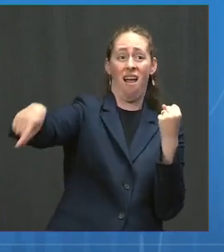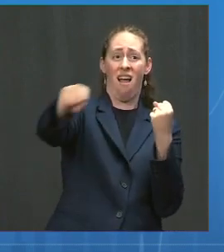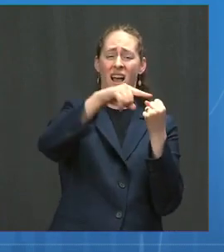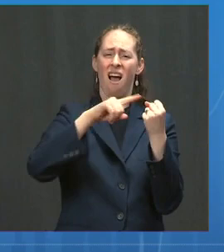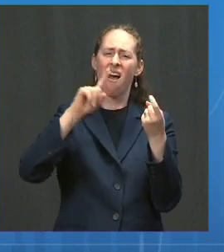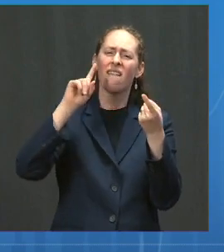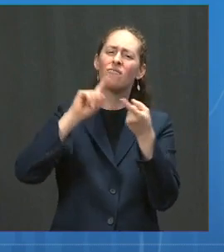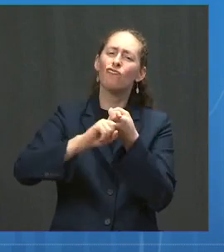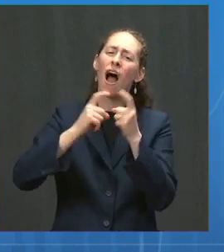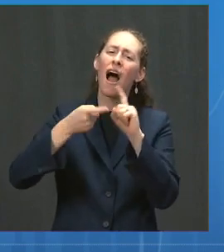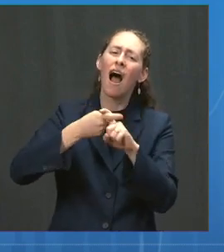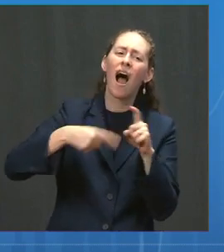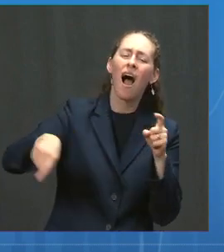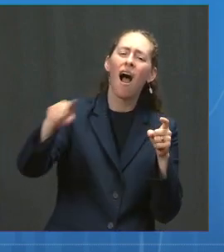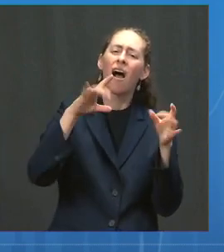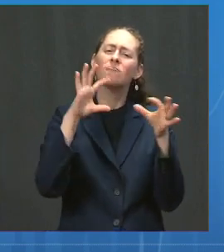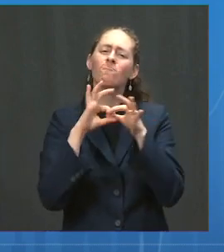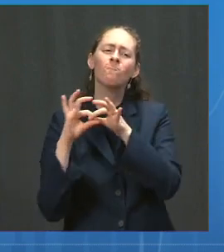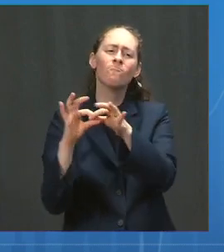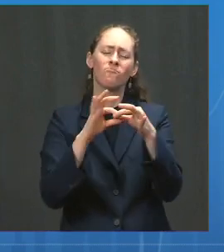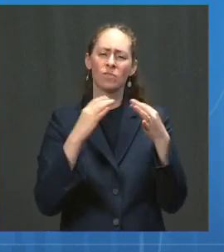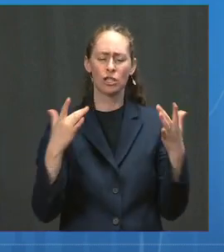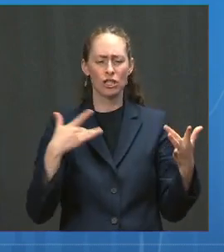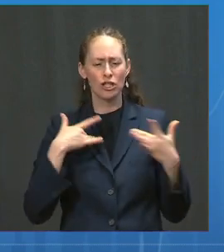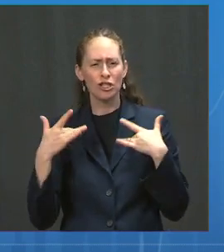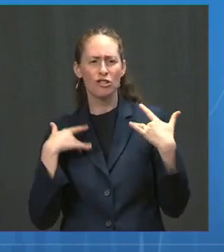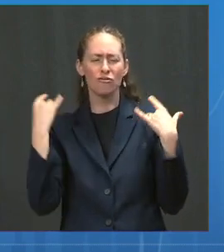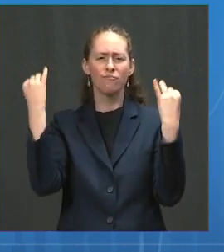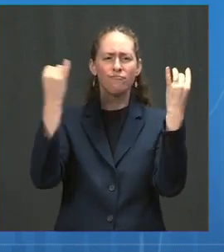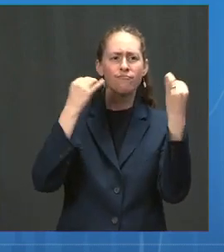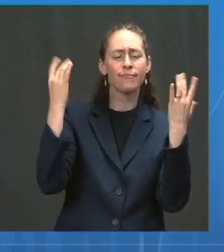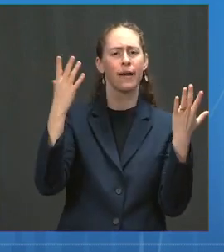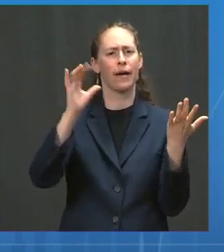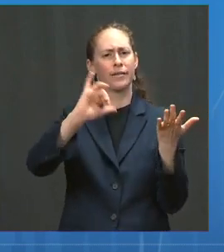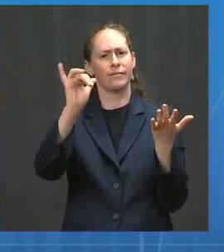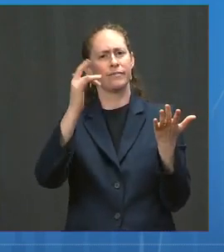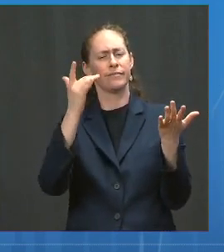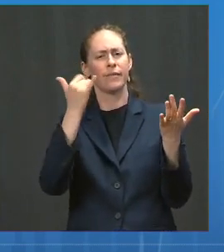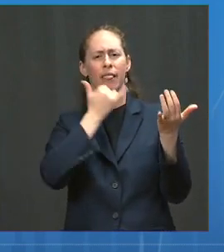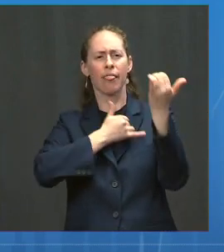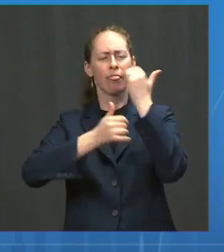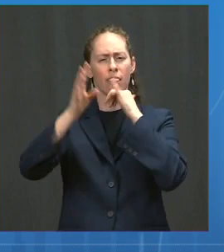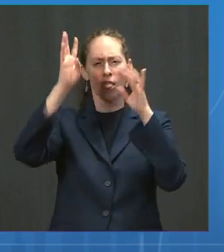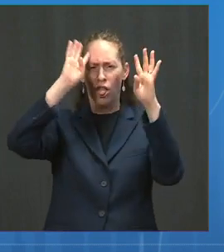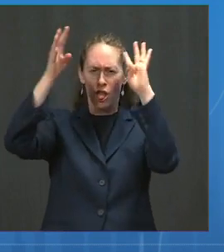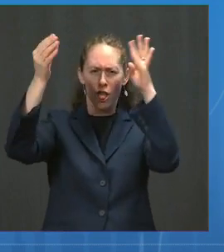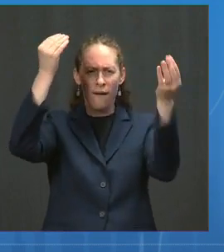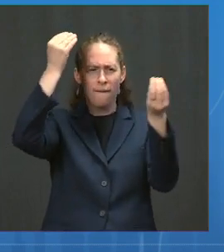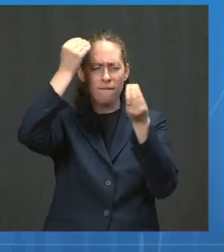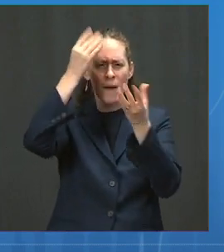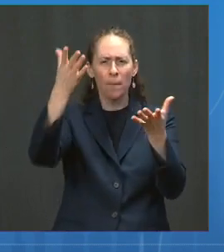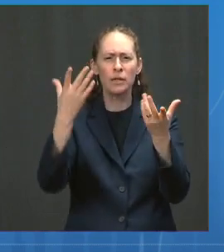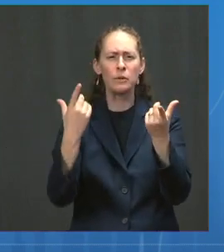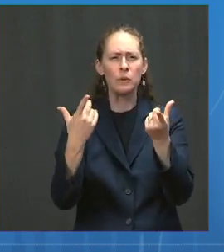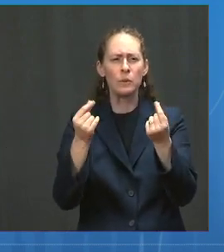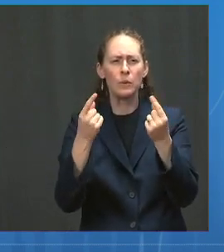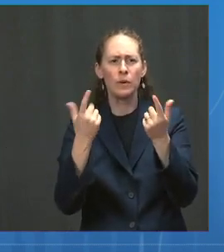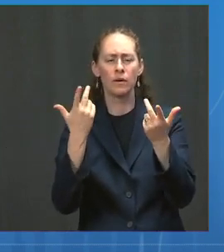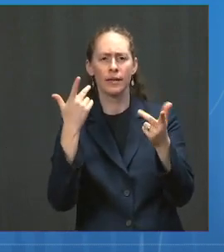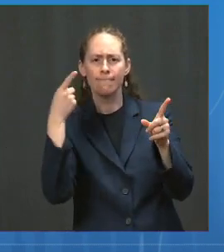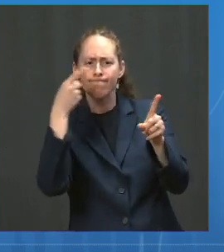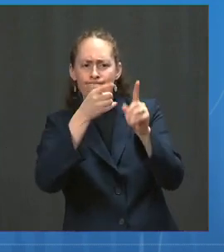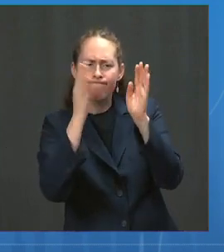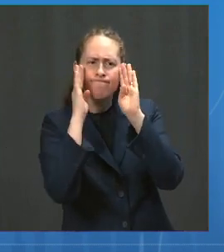their concerns about health misinformation, about the importance of ensuring that communities of color and rural areas aren't left behind in